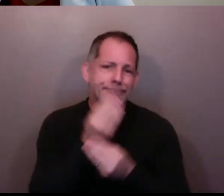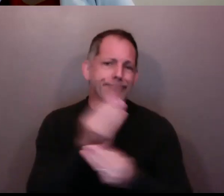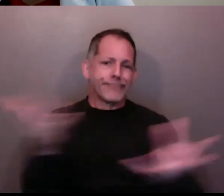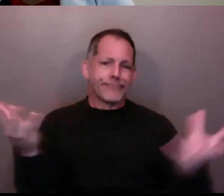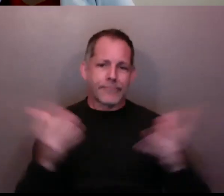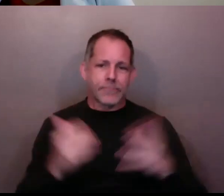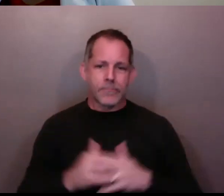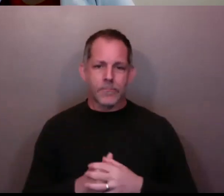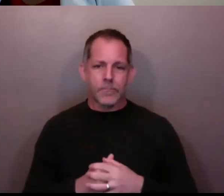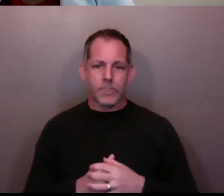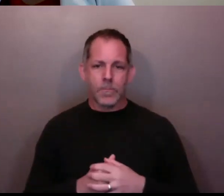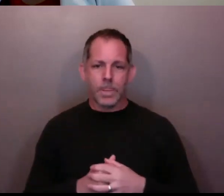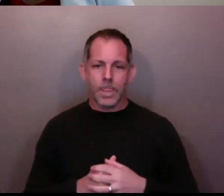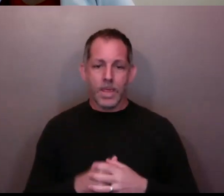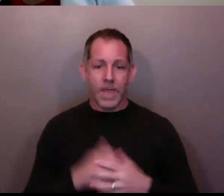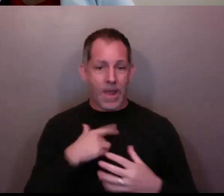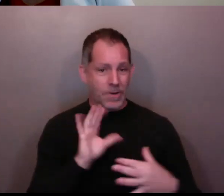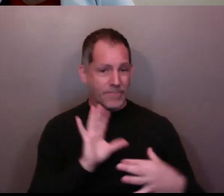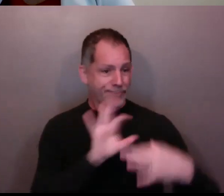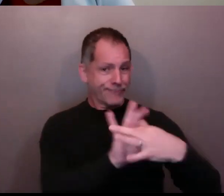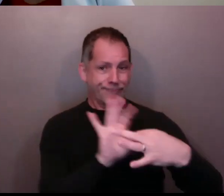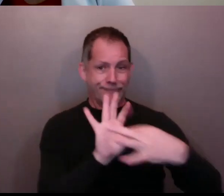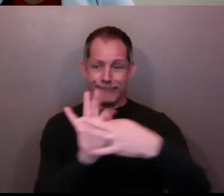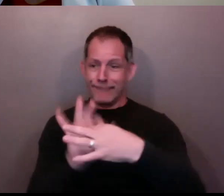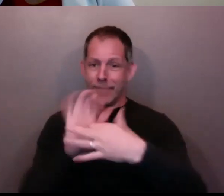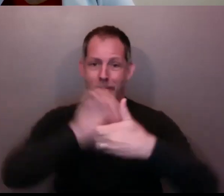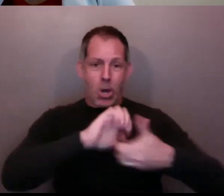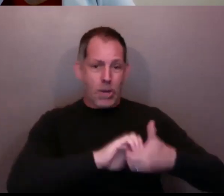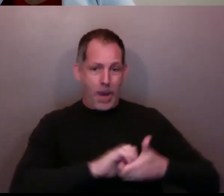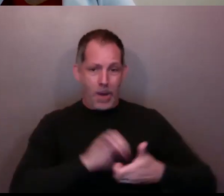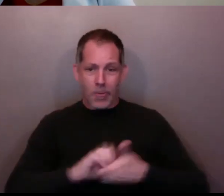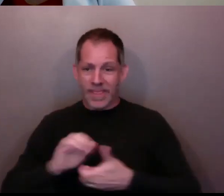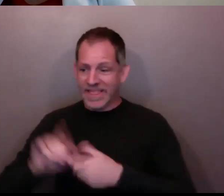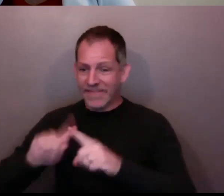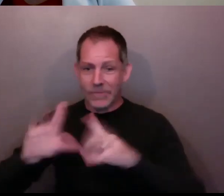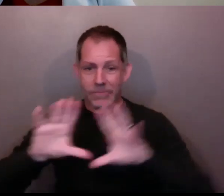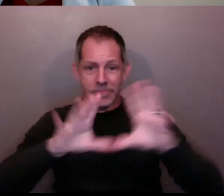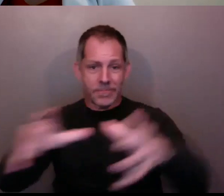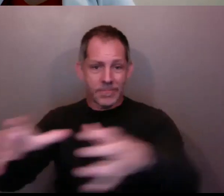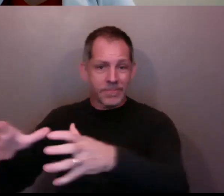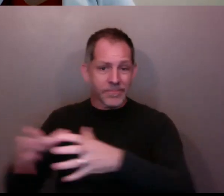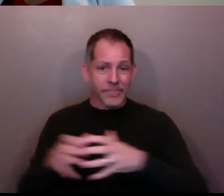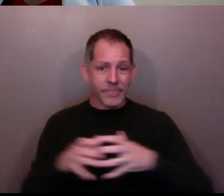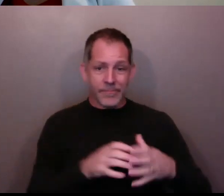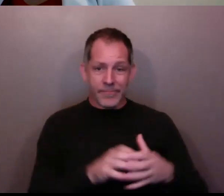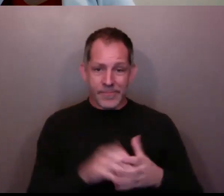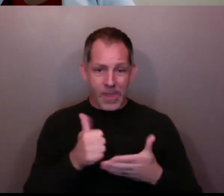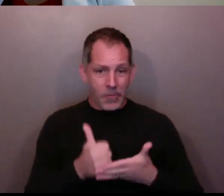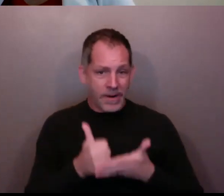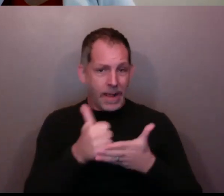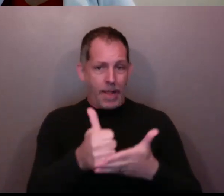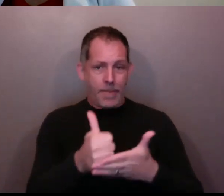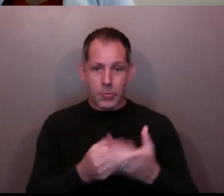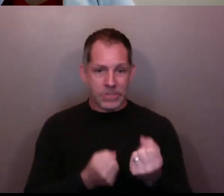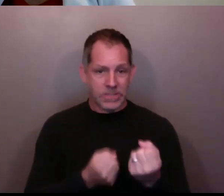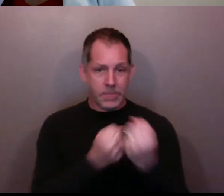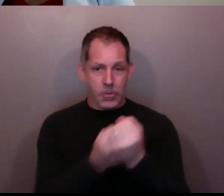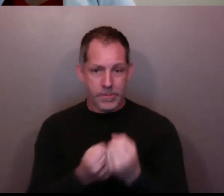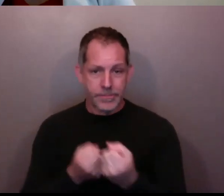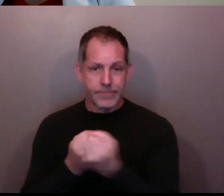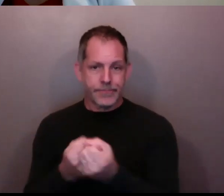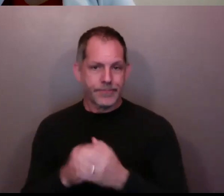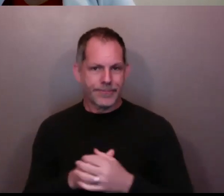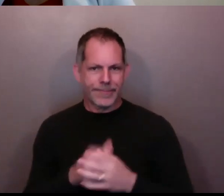in public education campaigns and want to assist that. But again, we're not targeting a certain amount of dollars for